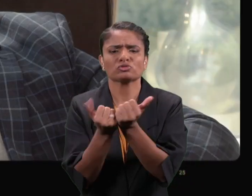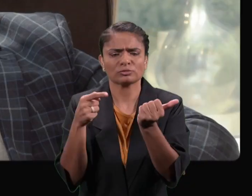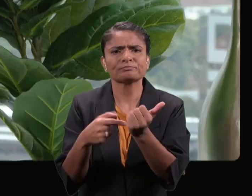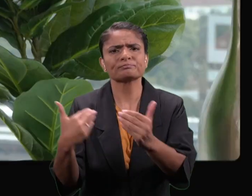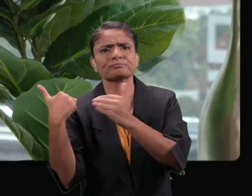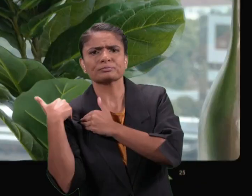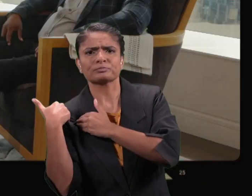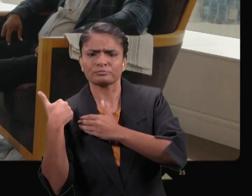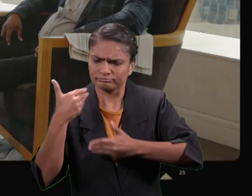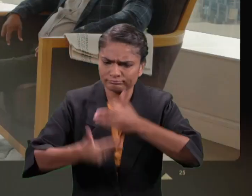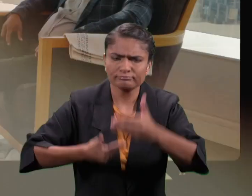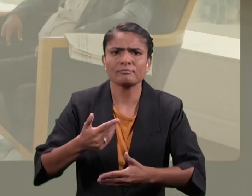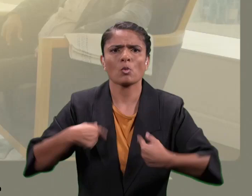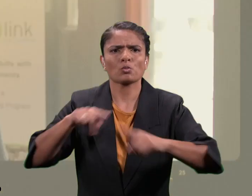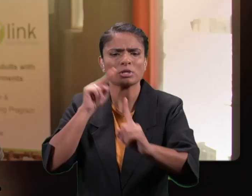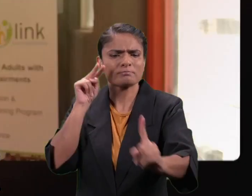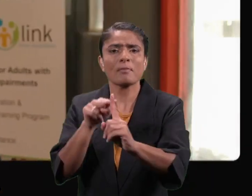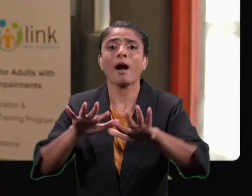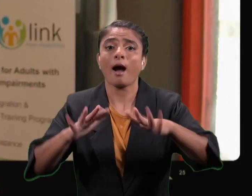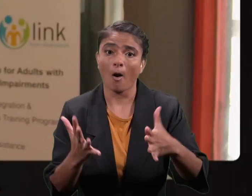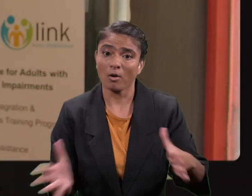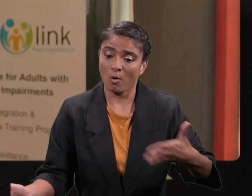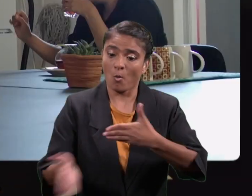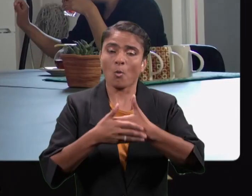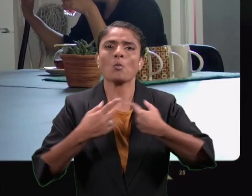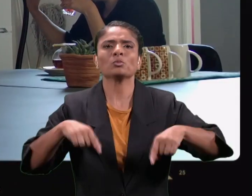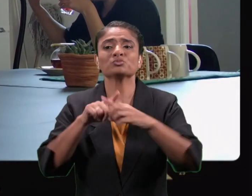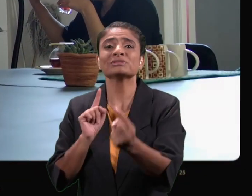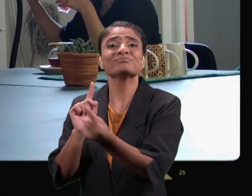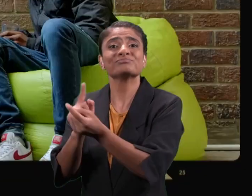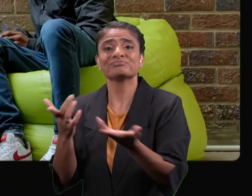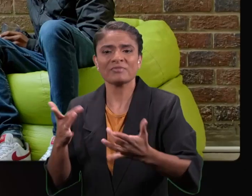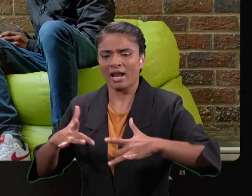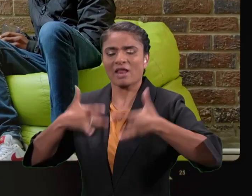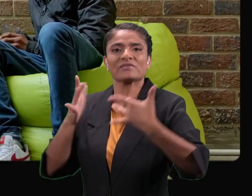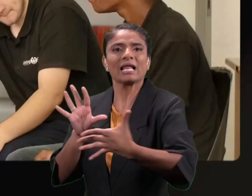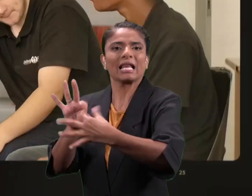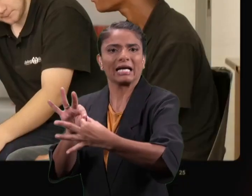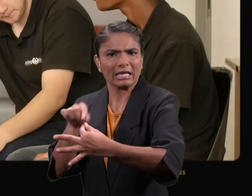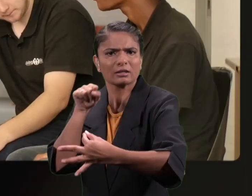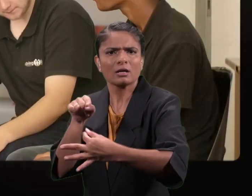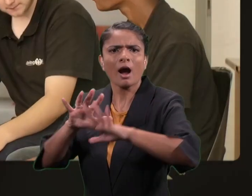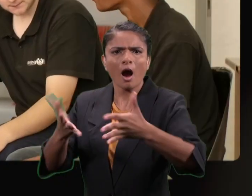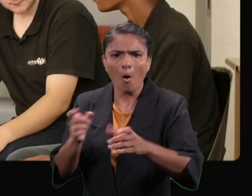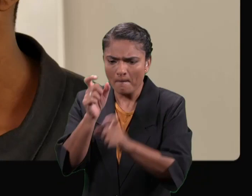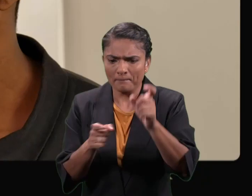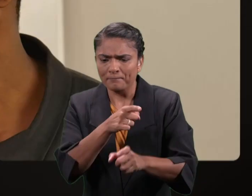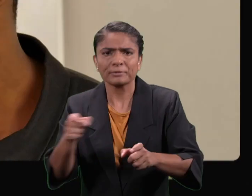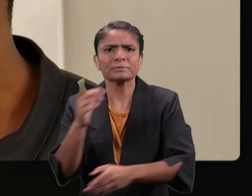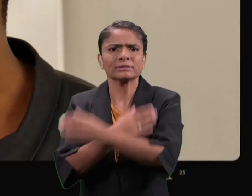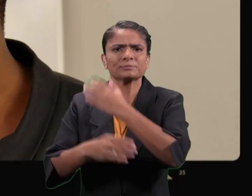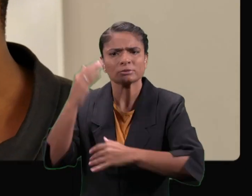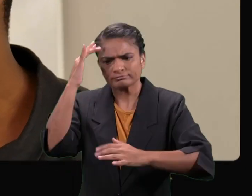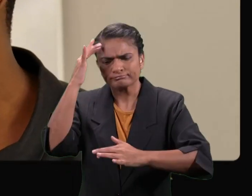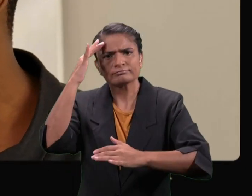to play and how learnerships can approach them. And in closing, we visit the Living Link, post-school opportunities for adults with